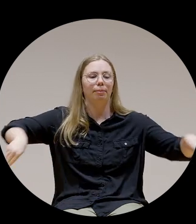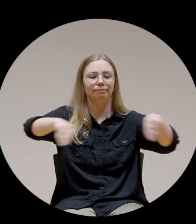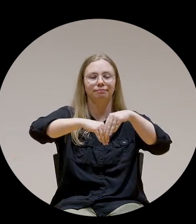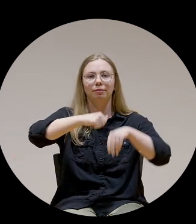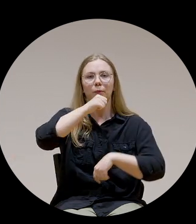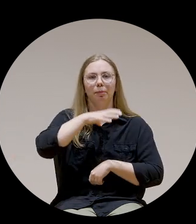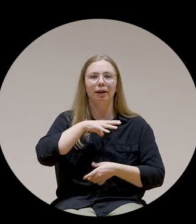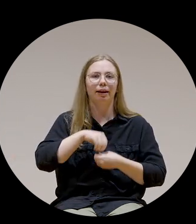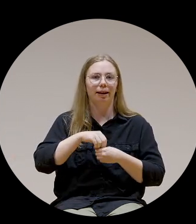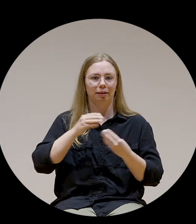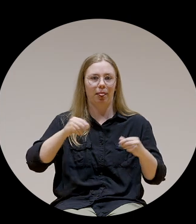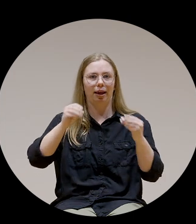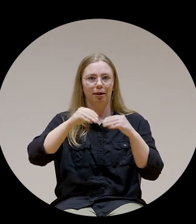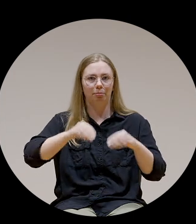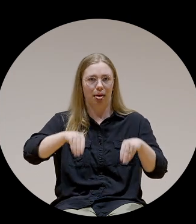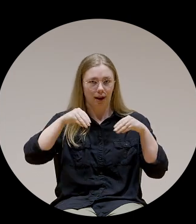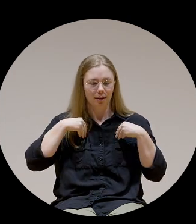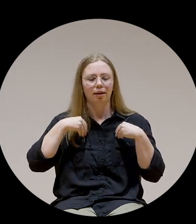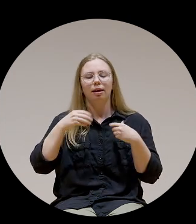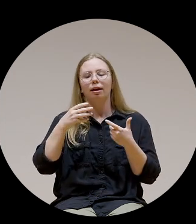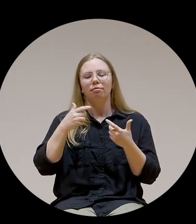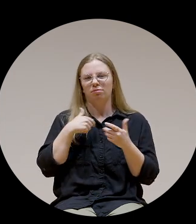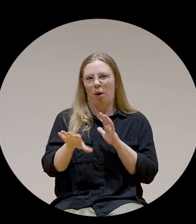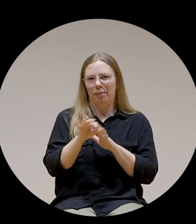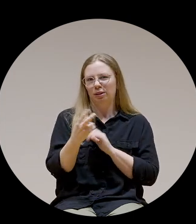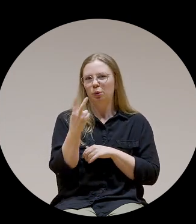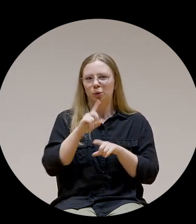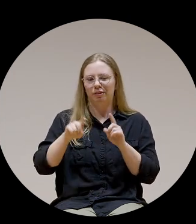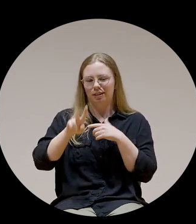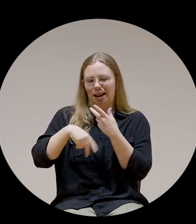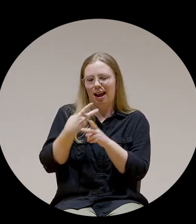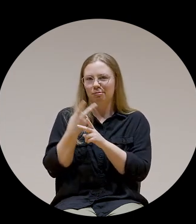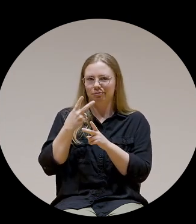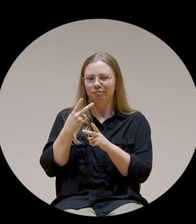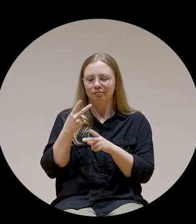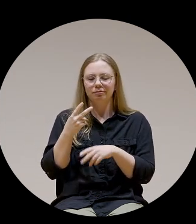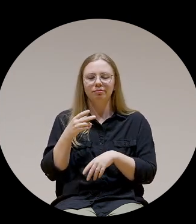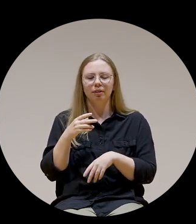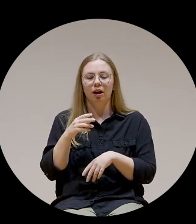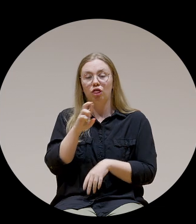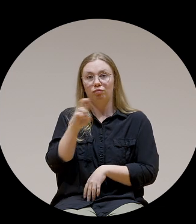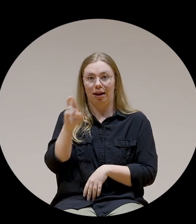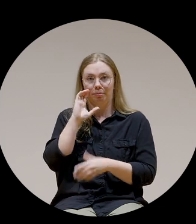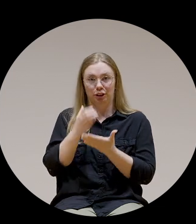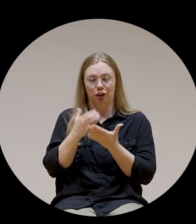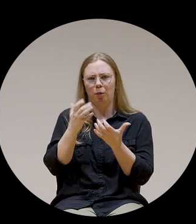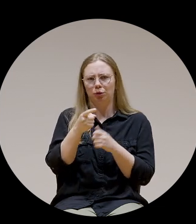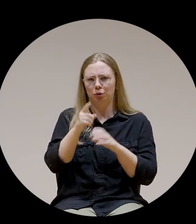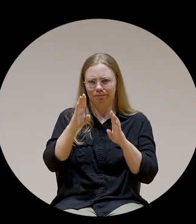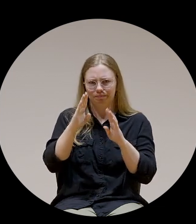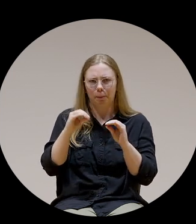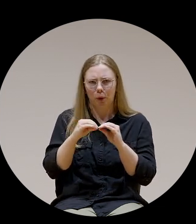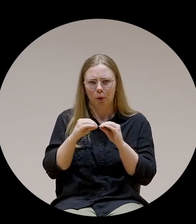woman in this blanket. And I chose two different types of these blankets, but the one on the right is the one I want you to pay attention to more,